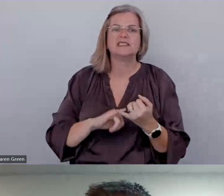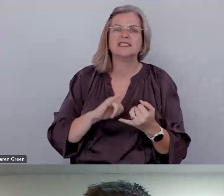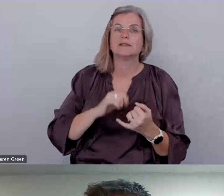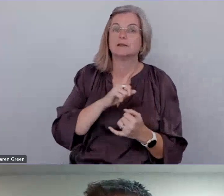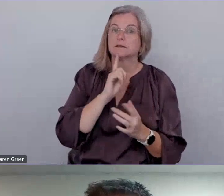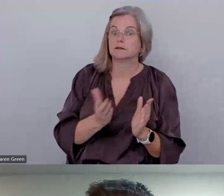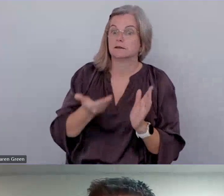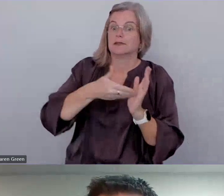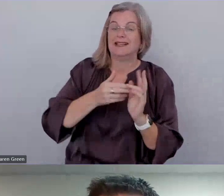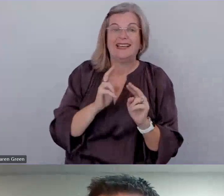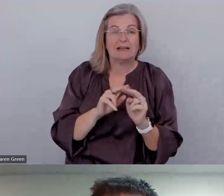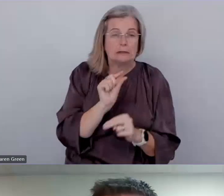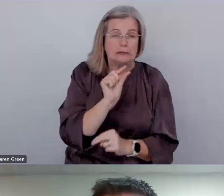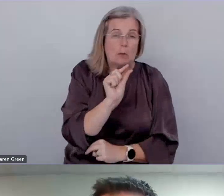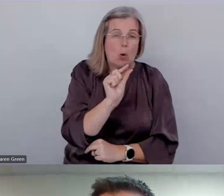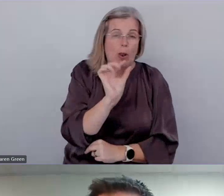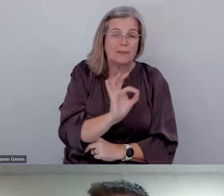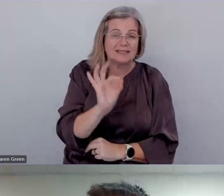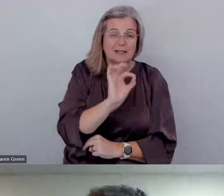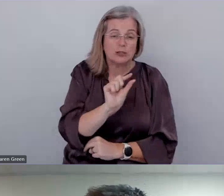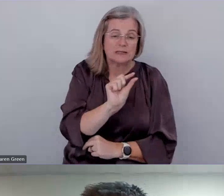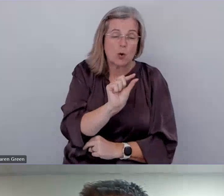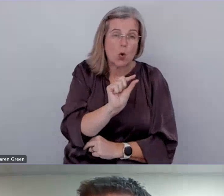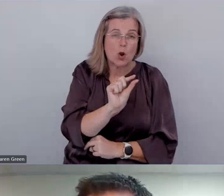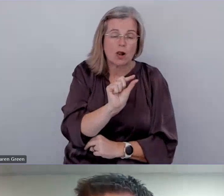as an individual risk, as I tried to show in those graphs, if you have